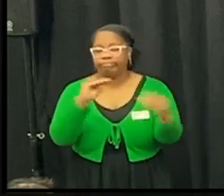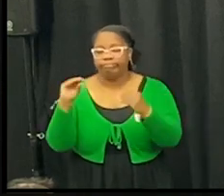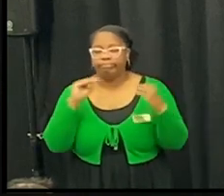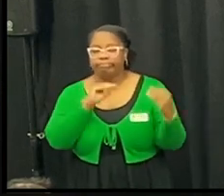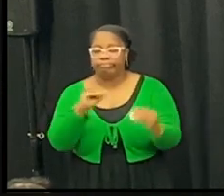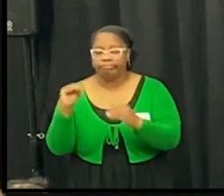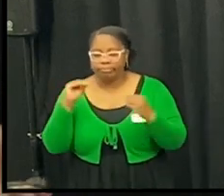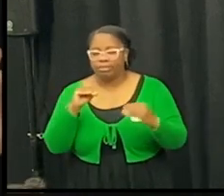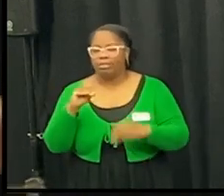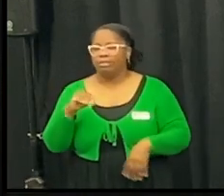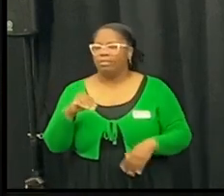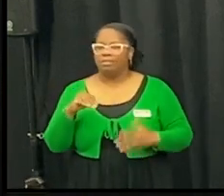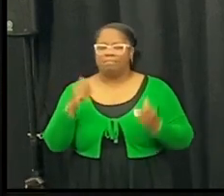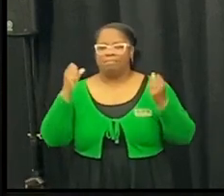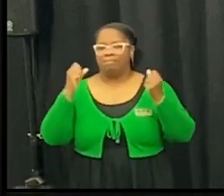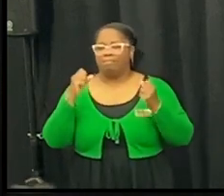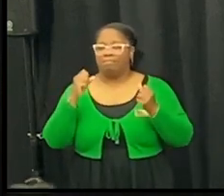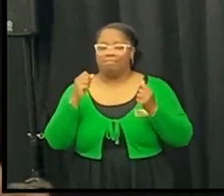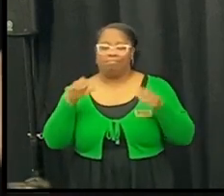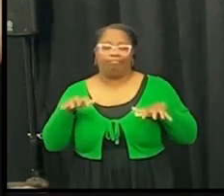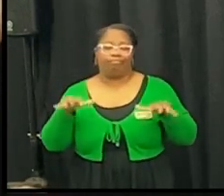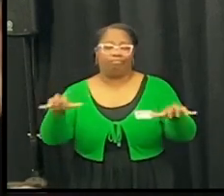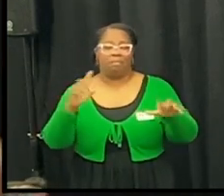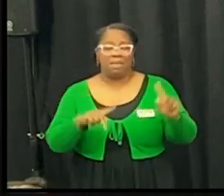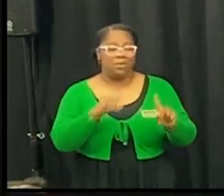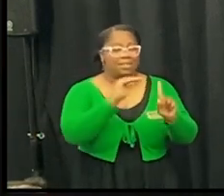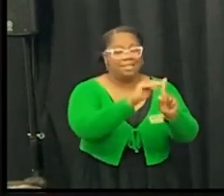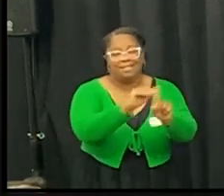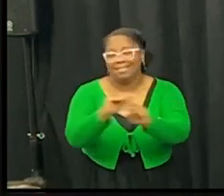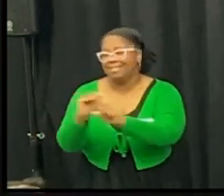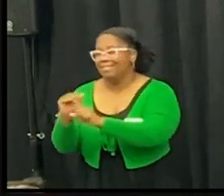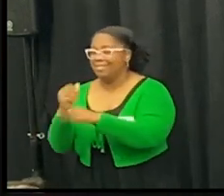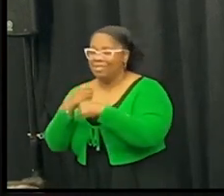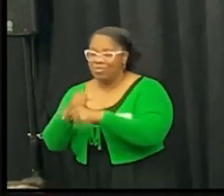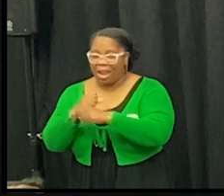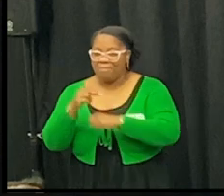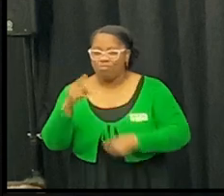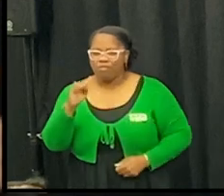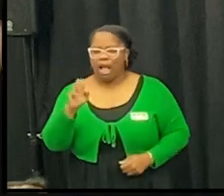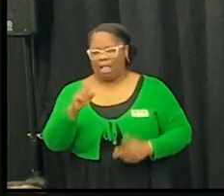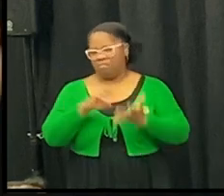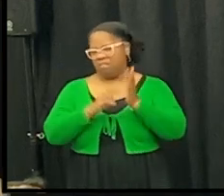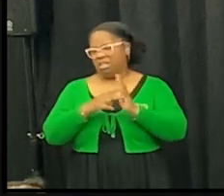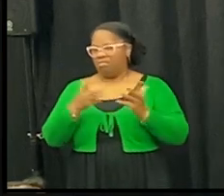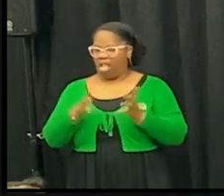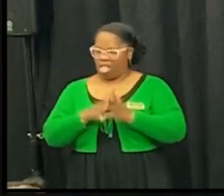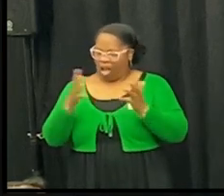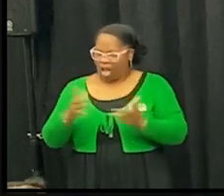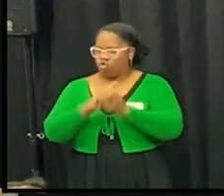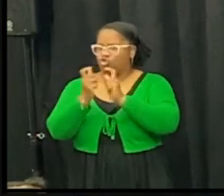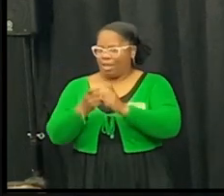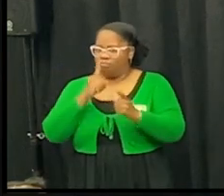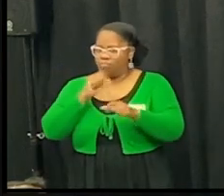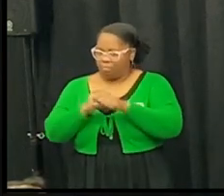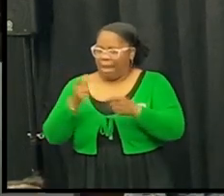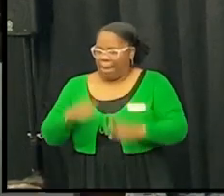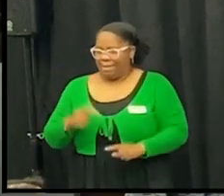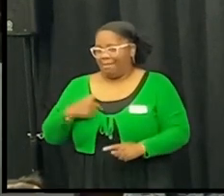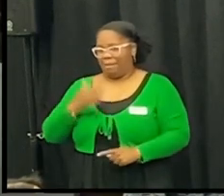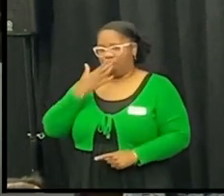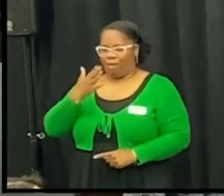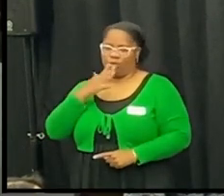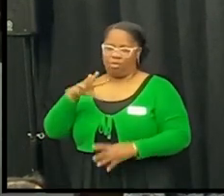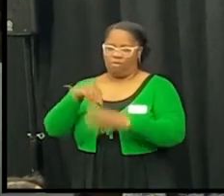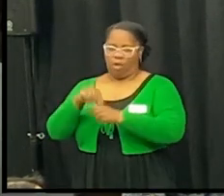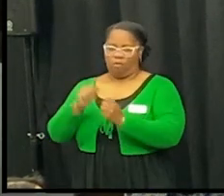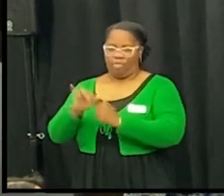cold emailing people, asking them to create profiles. So it says a lot. There's change happening. And I'm just really grateful to be part of that change. That's wonderful.